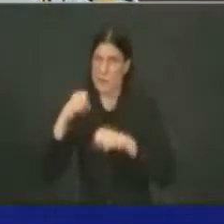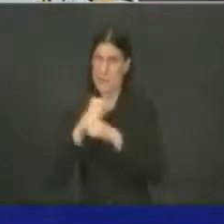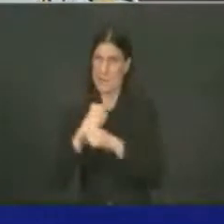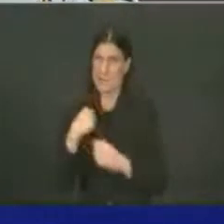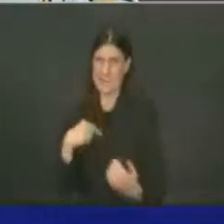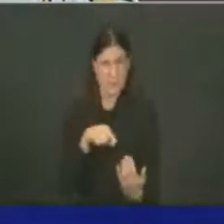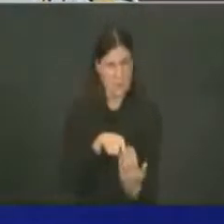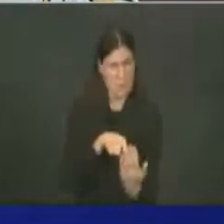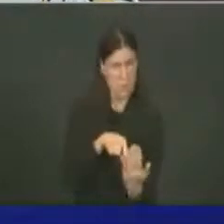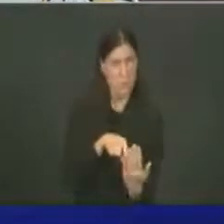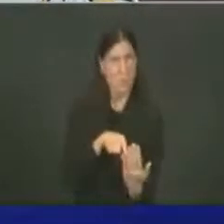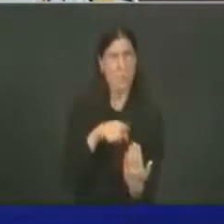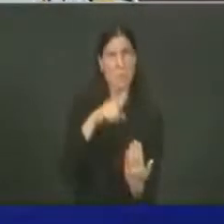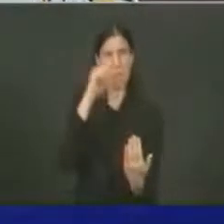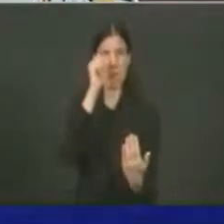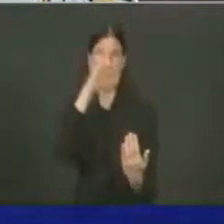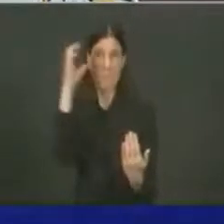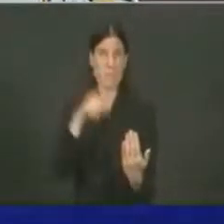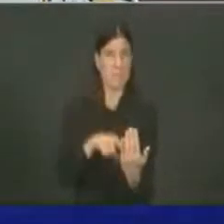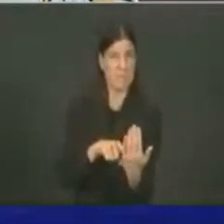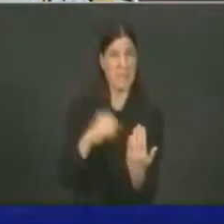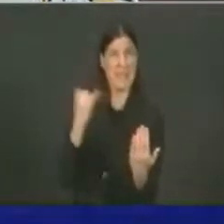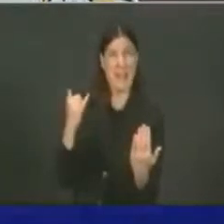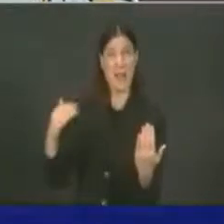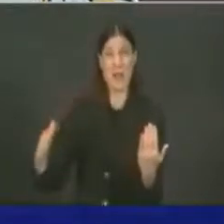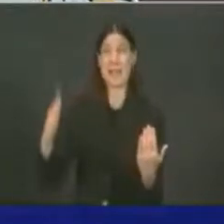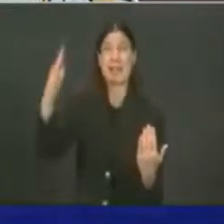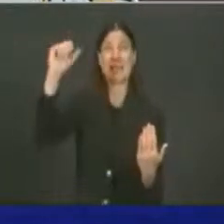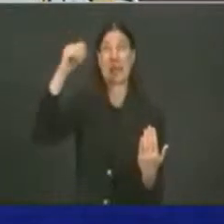test positivity. And that is a